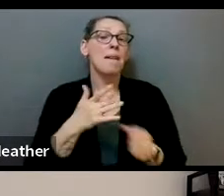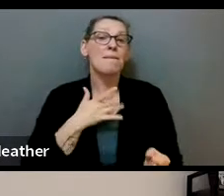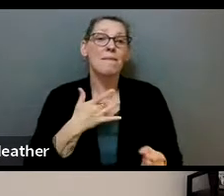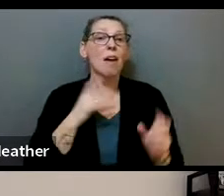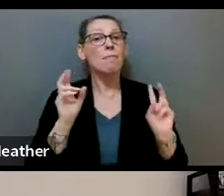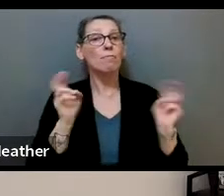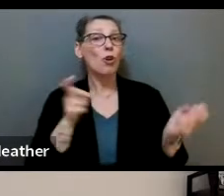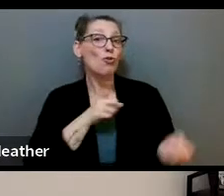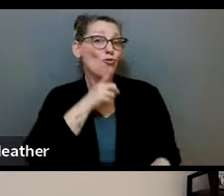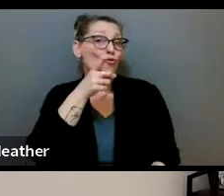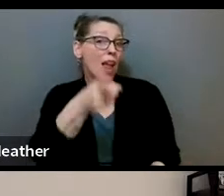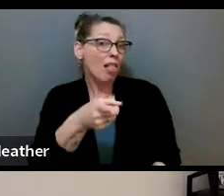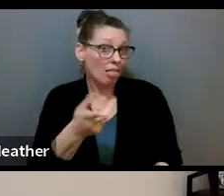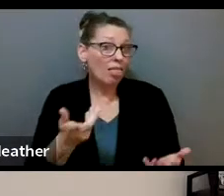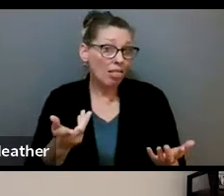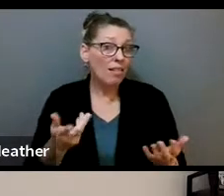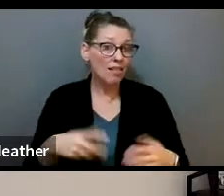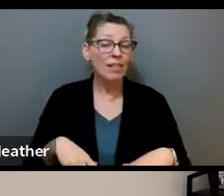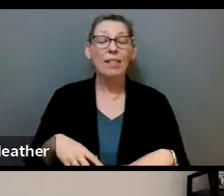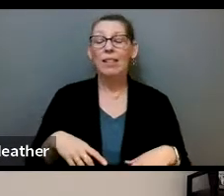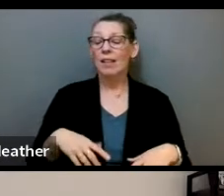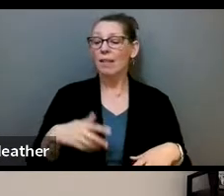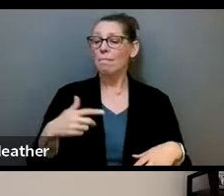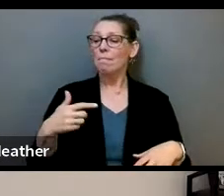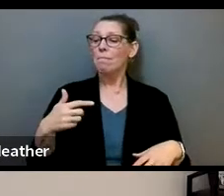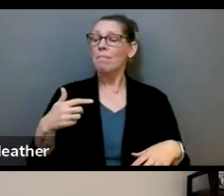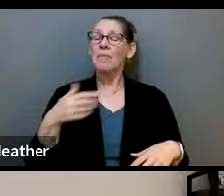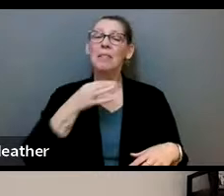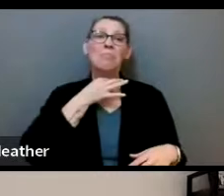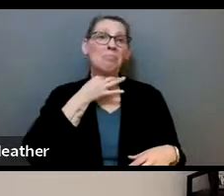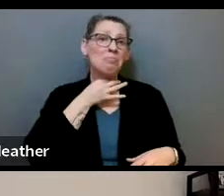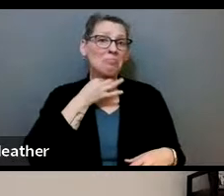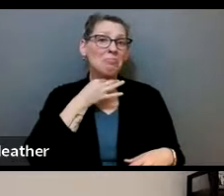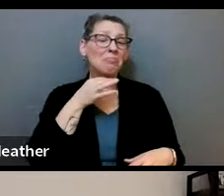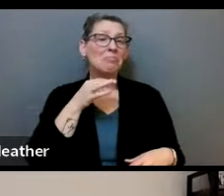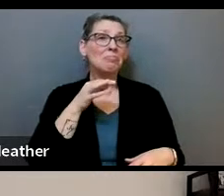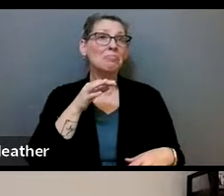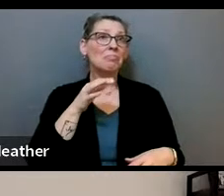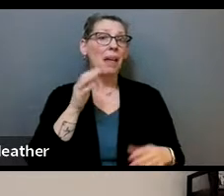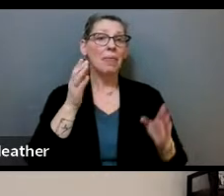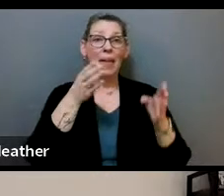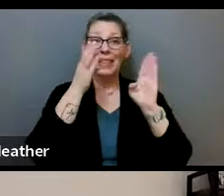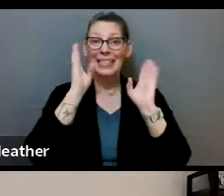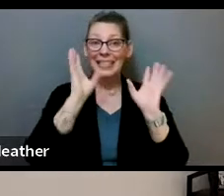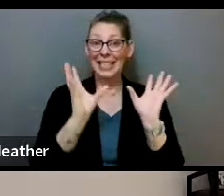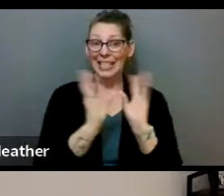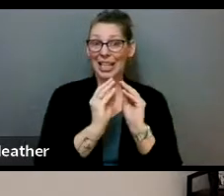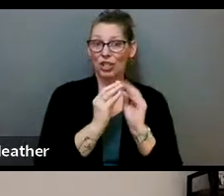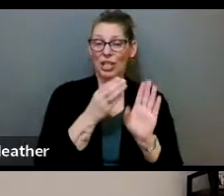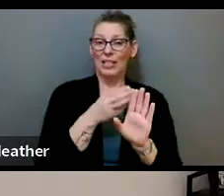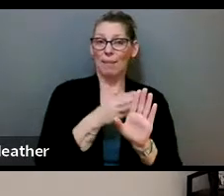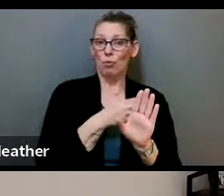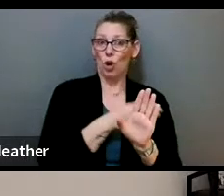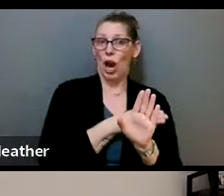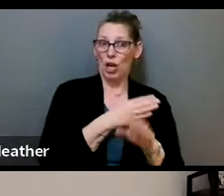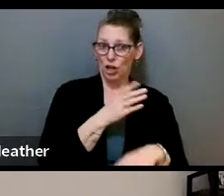them. I do want to note that, like, in the listening sessions that we had prior,